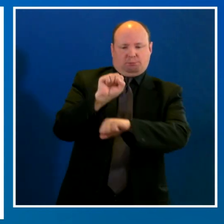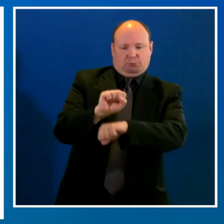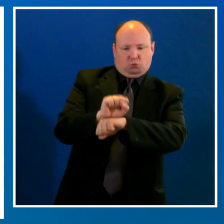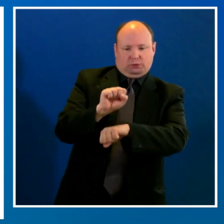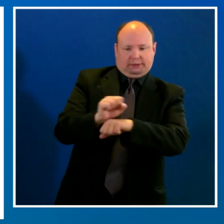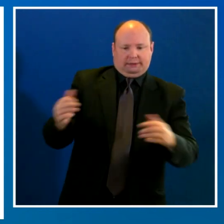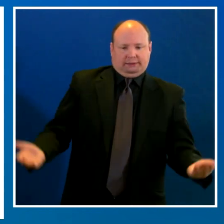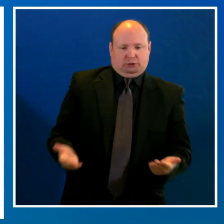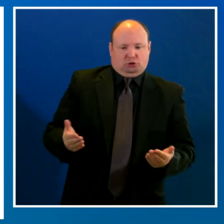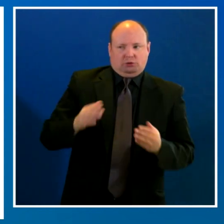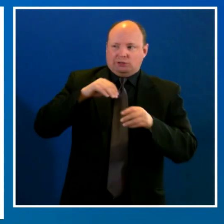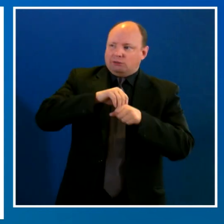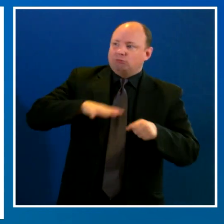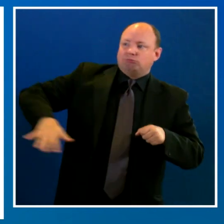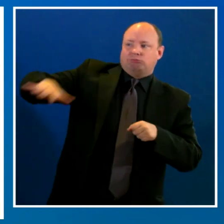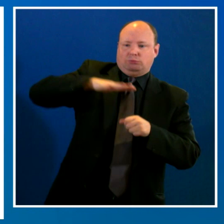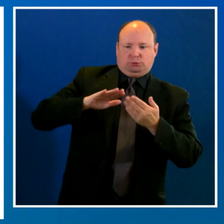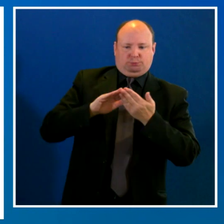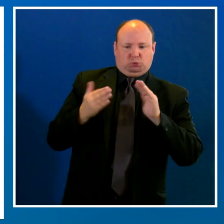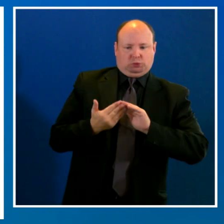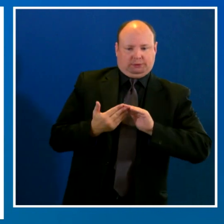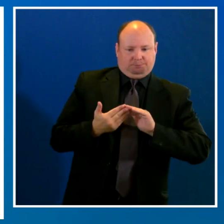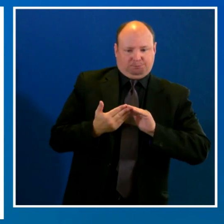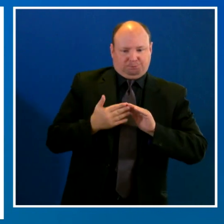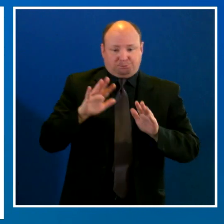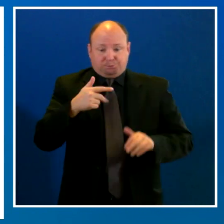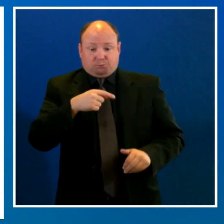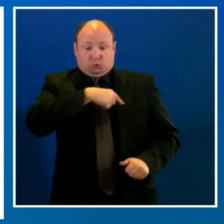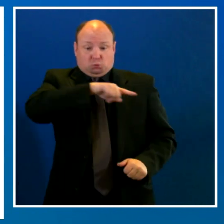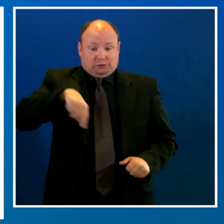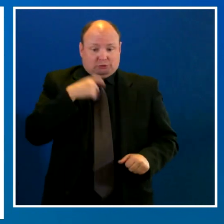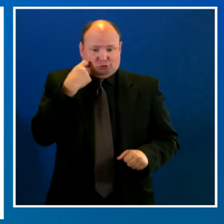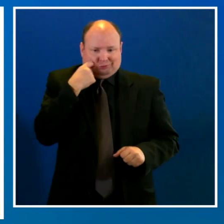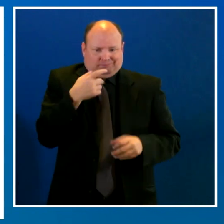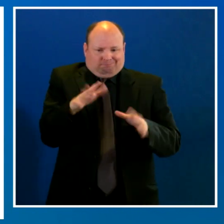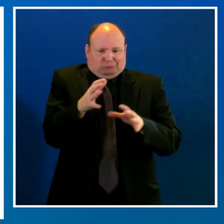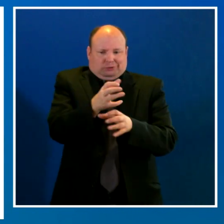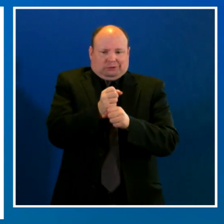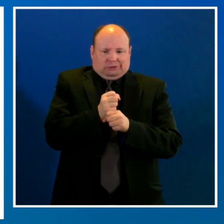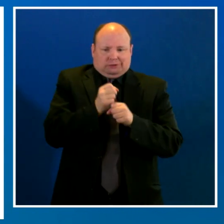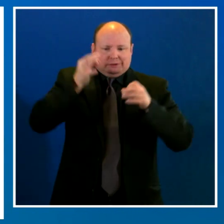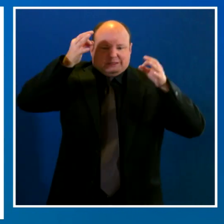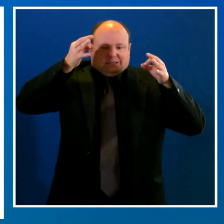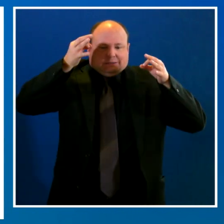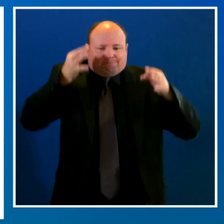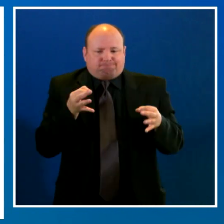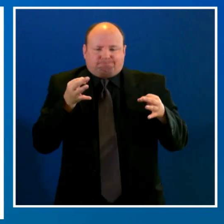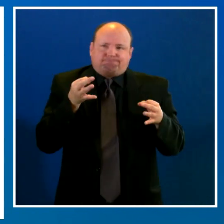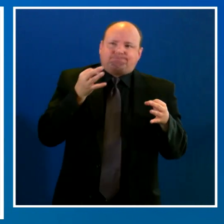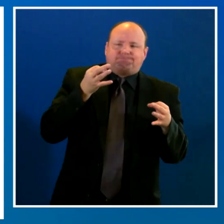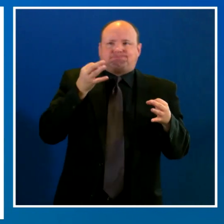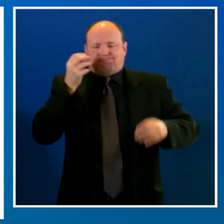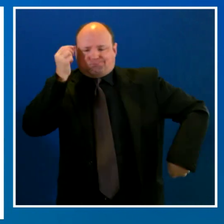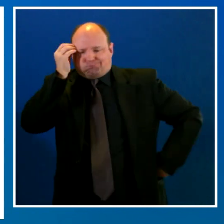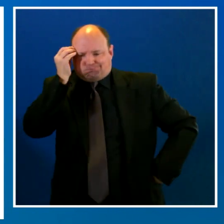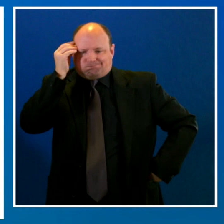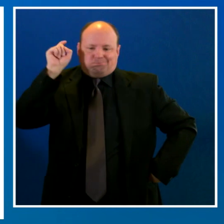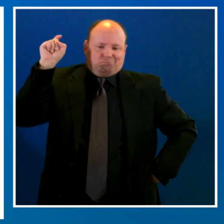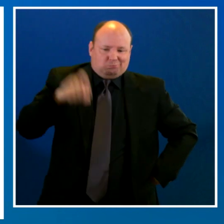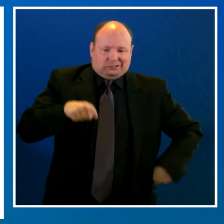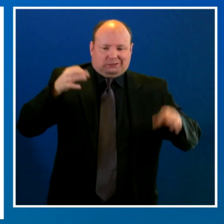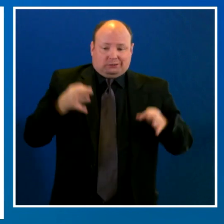January 2022, which earlier was our targeted return to the workplace date. The